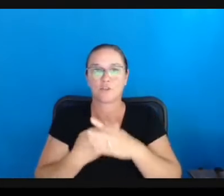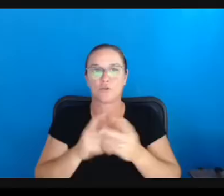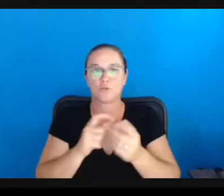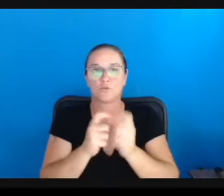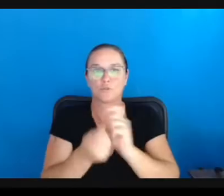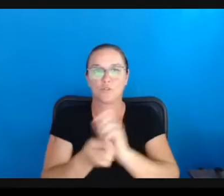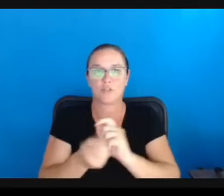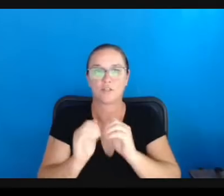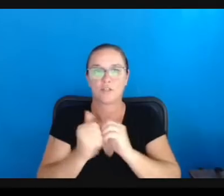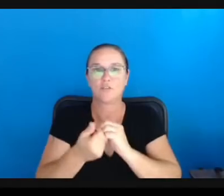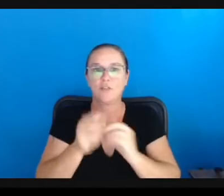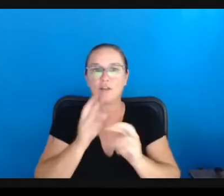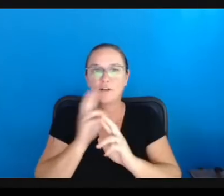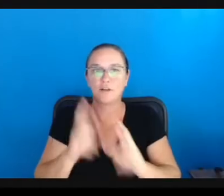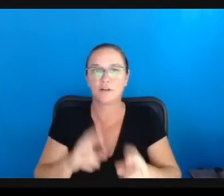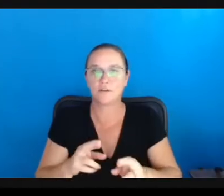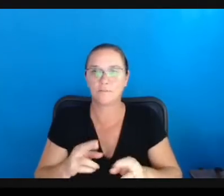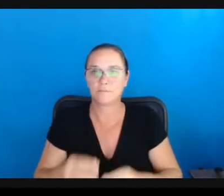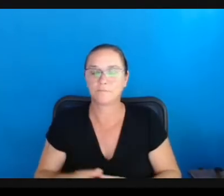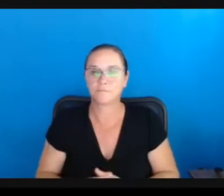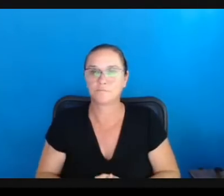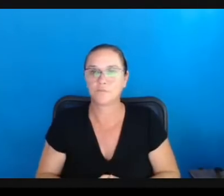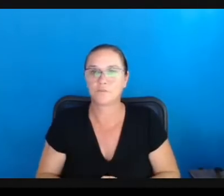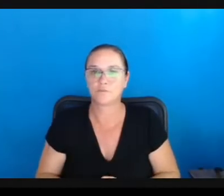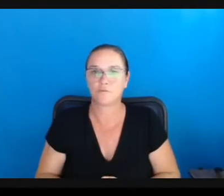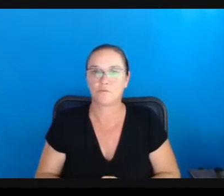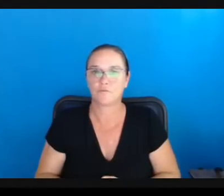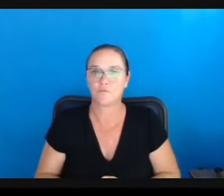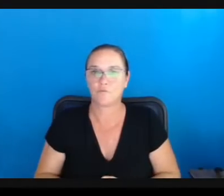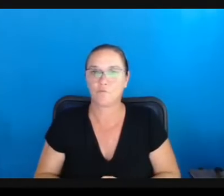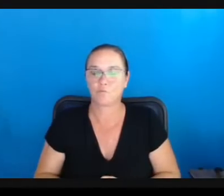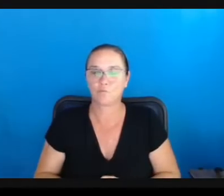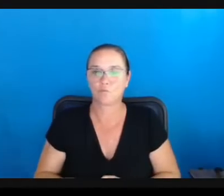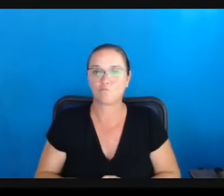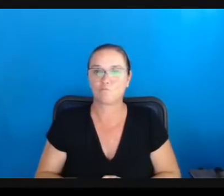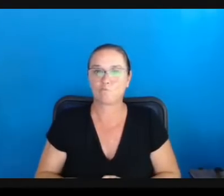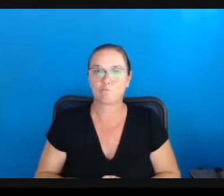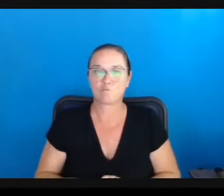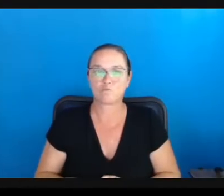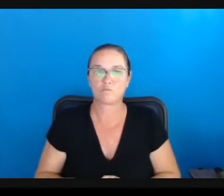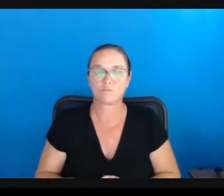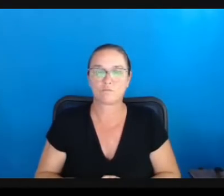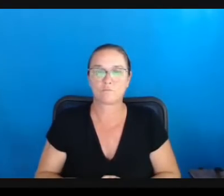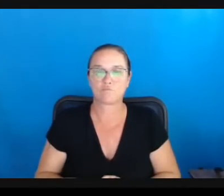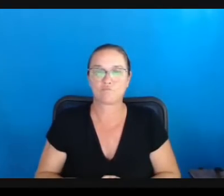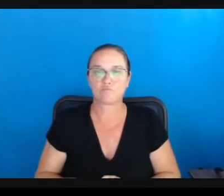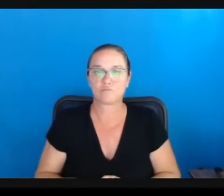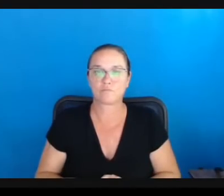report things in episode 18. So you can see how they were forced into that there.